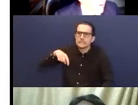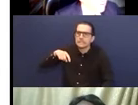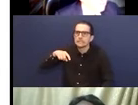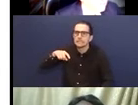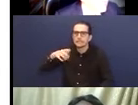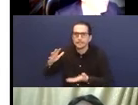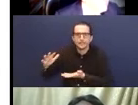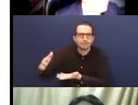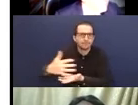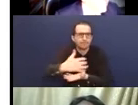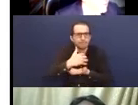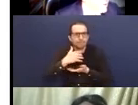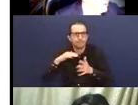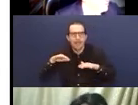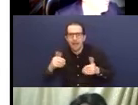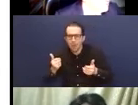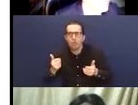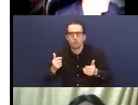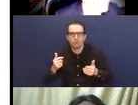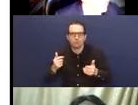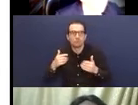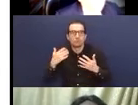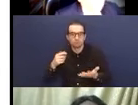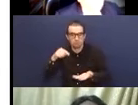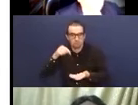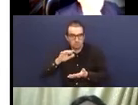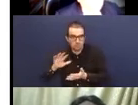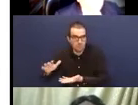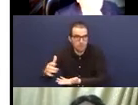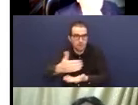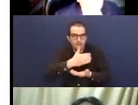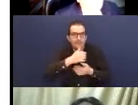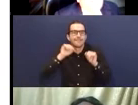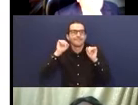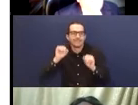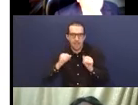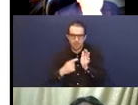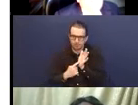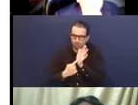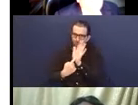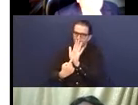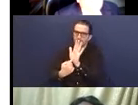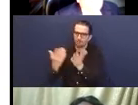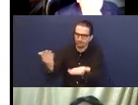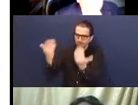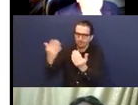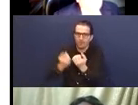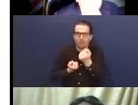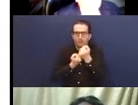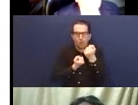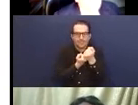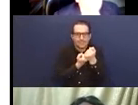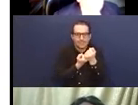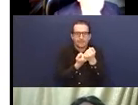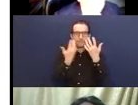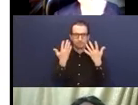collecting and gathering data do so. This is where important advocacy work at national and international